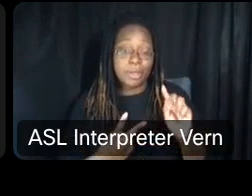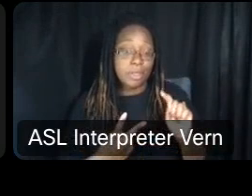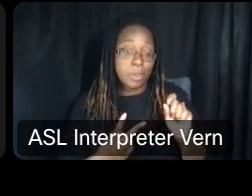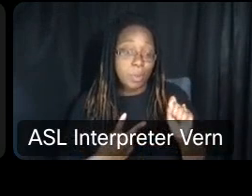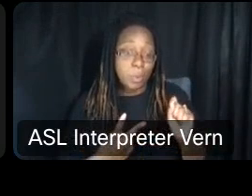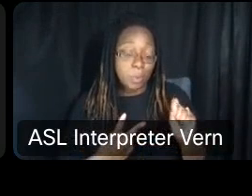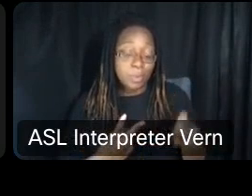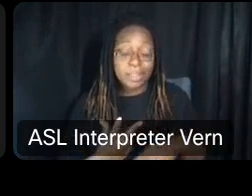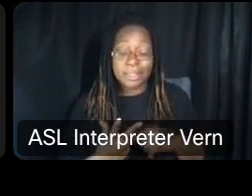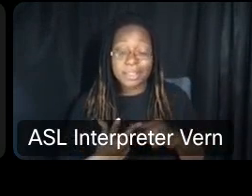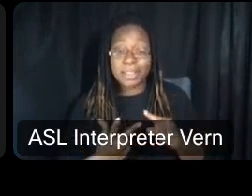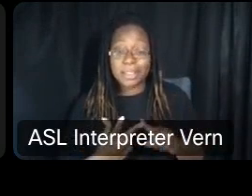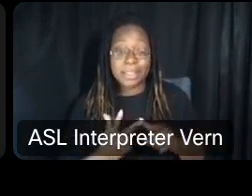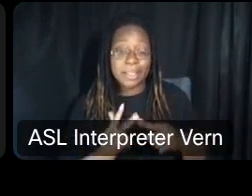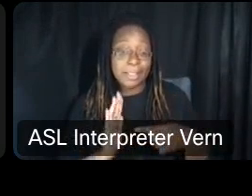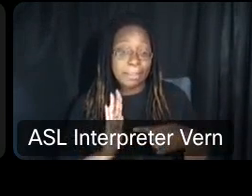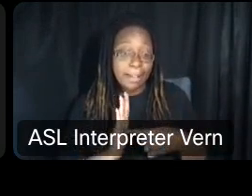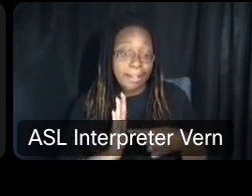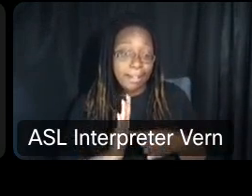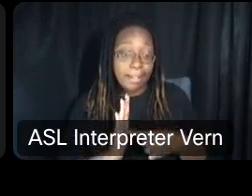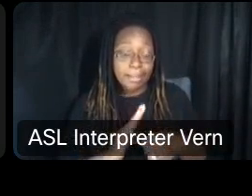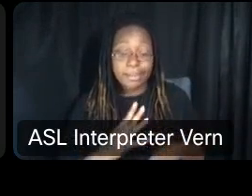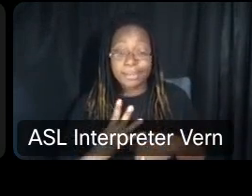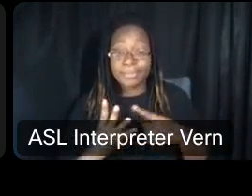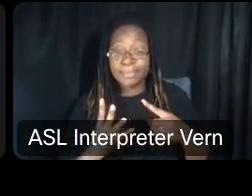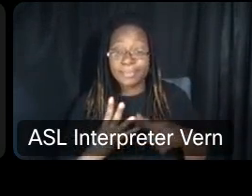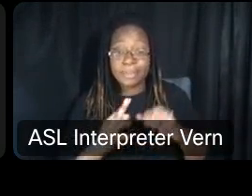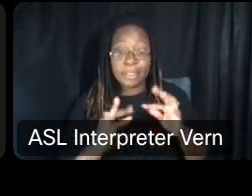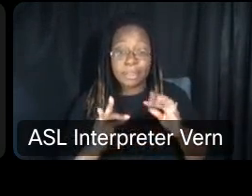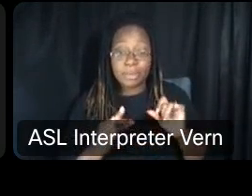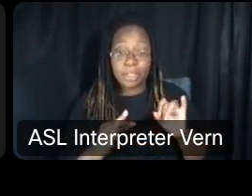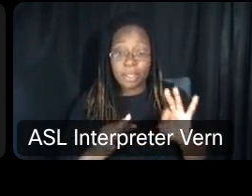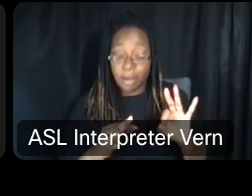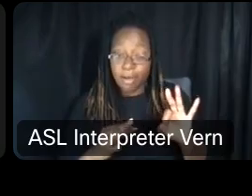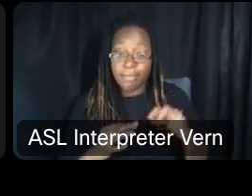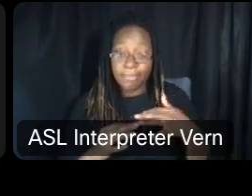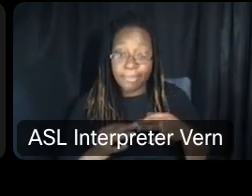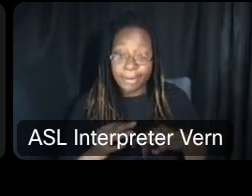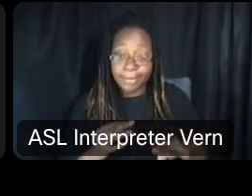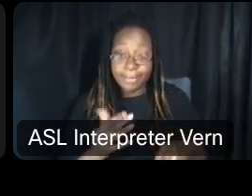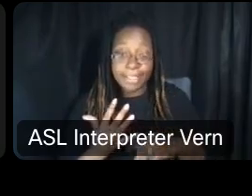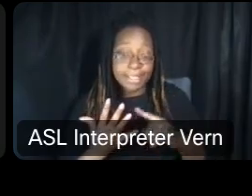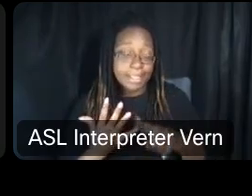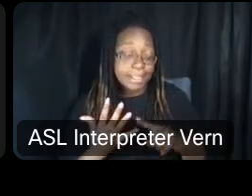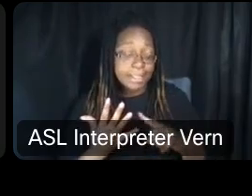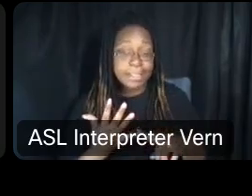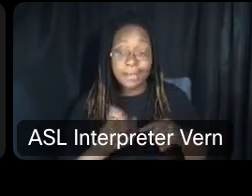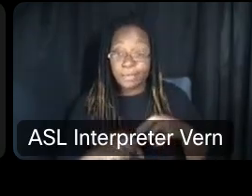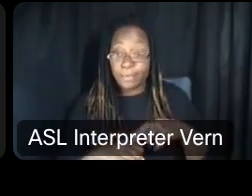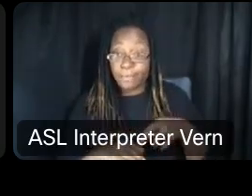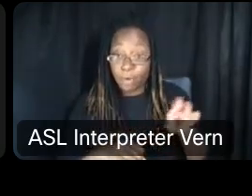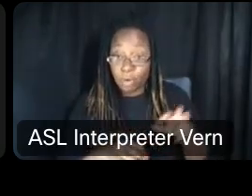benefits, how we provide referrals. For example, if it has happened